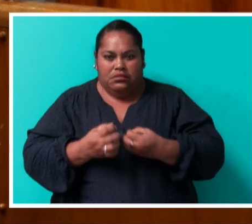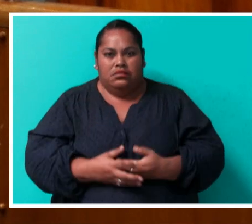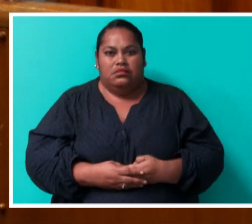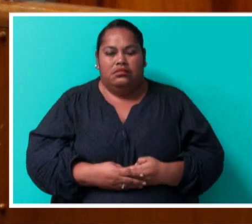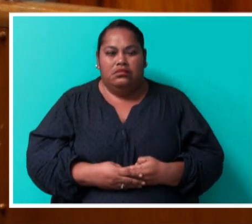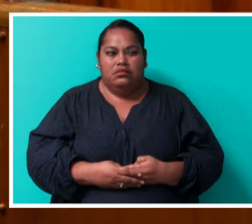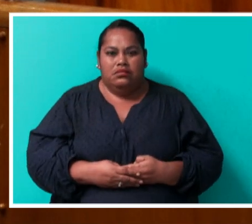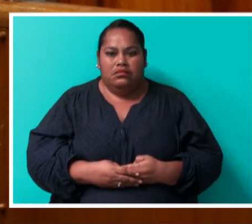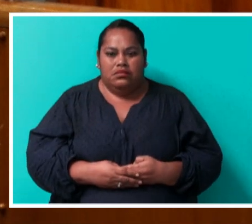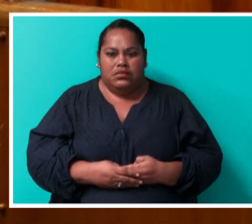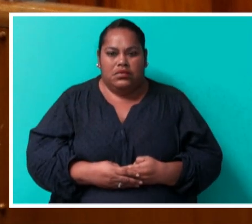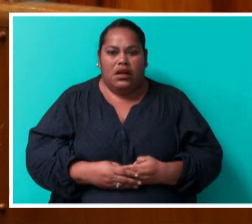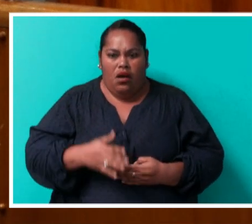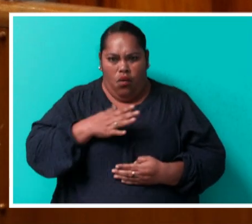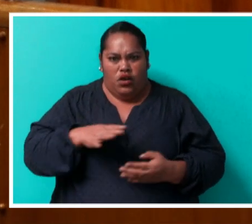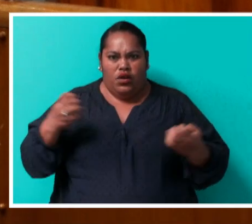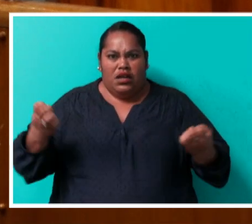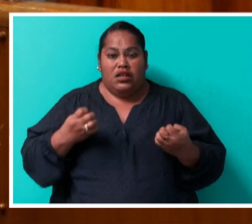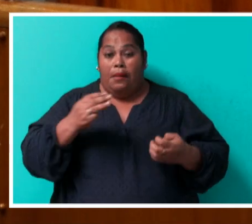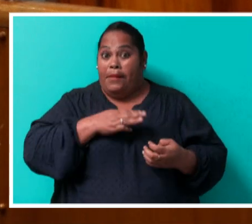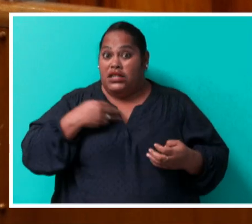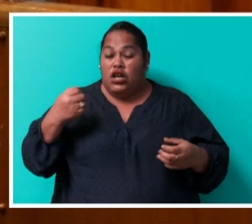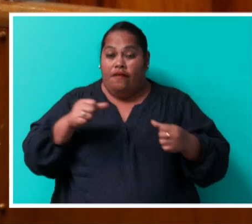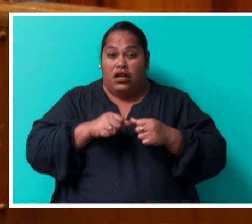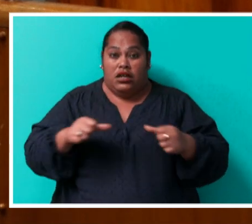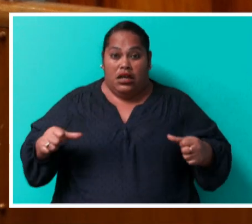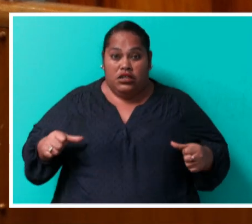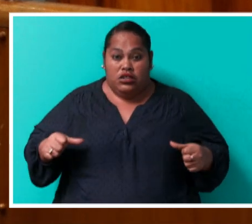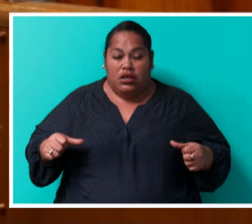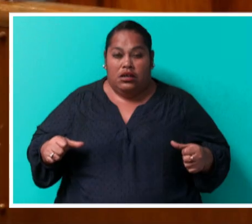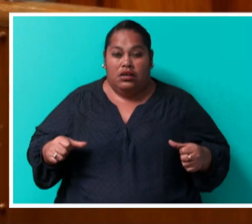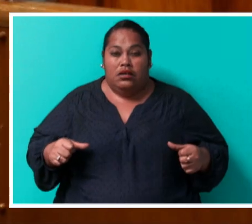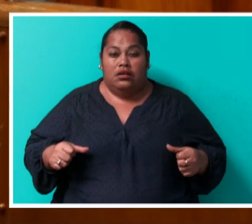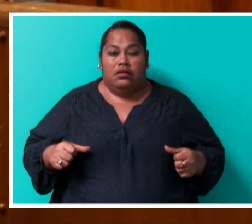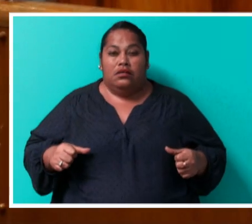I would like to encourage the Minister of Agriculture to